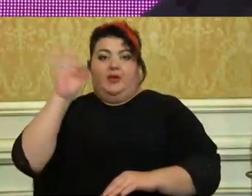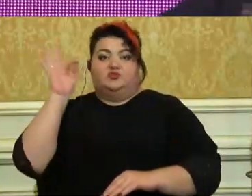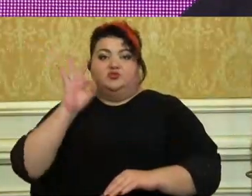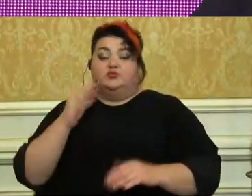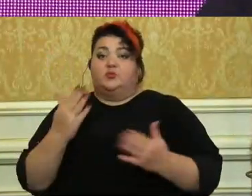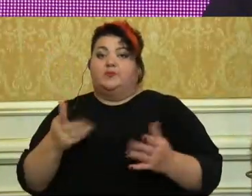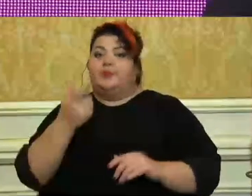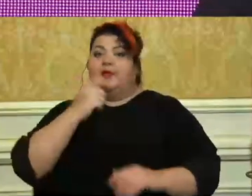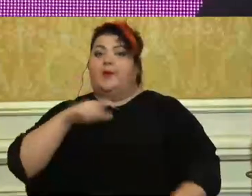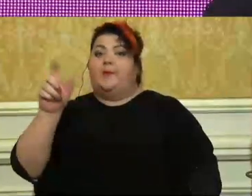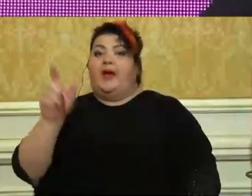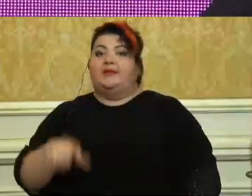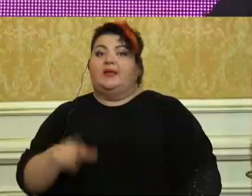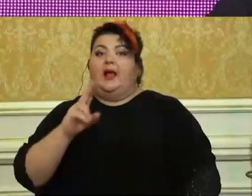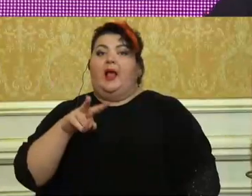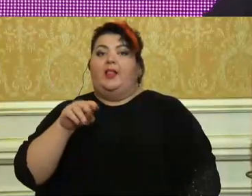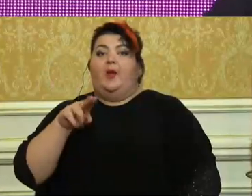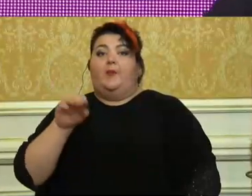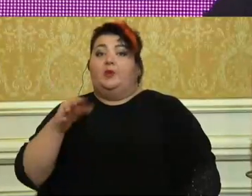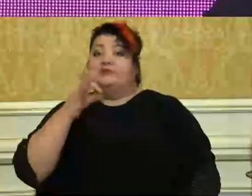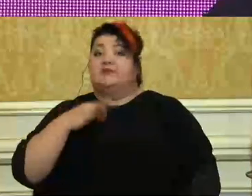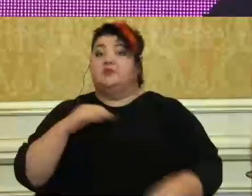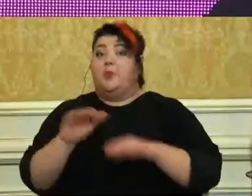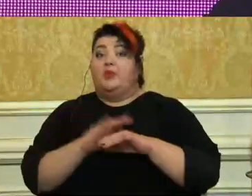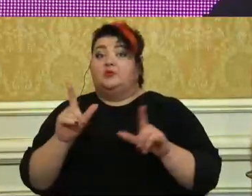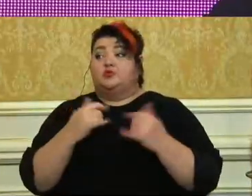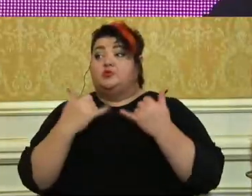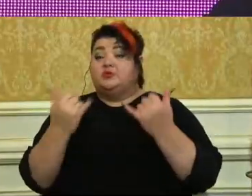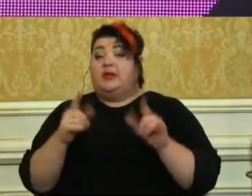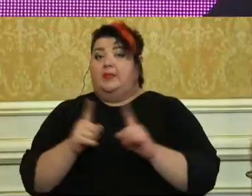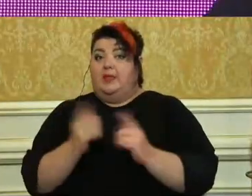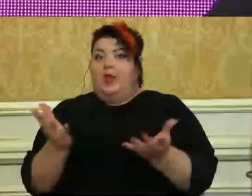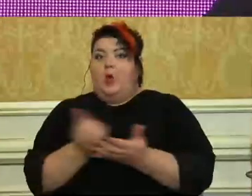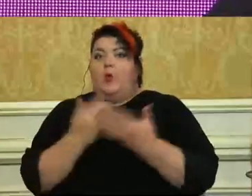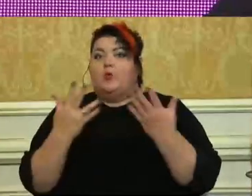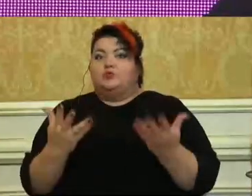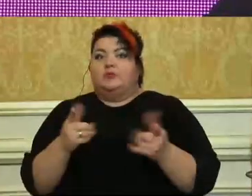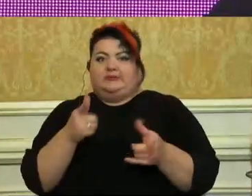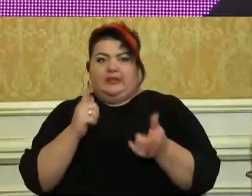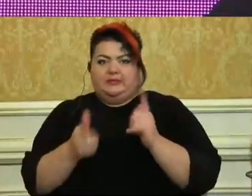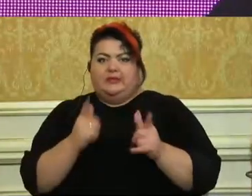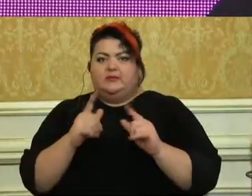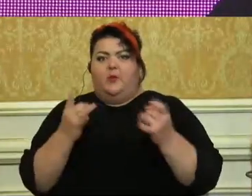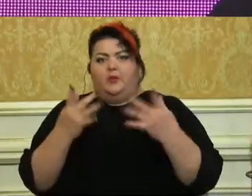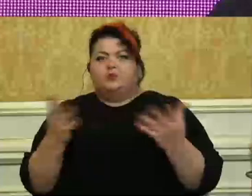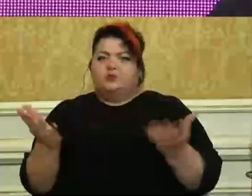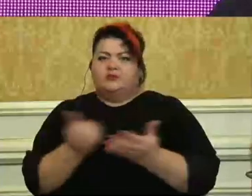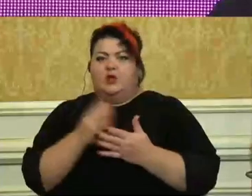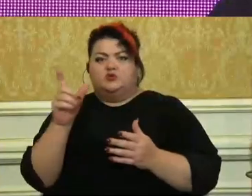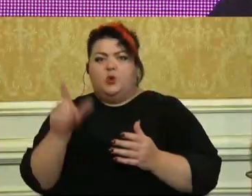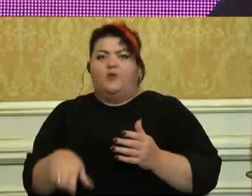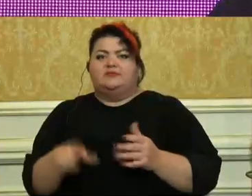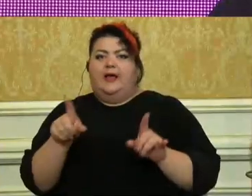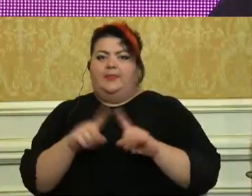of Europe, ahead of England and German. What was the key reason for this type